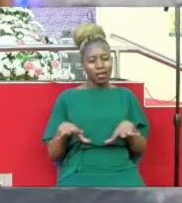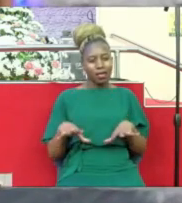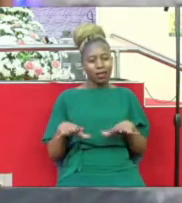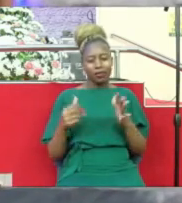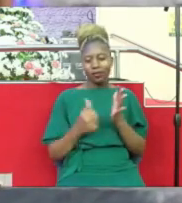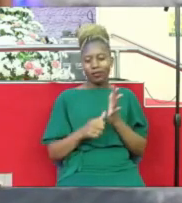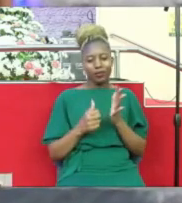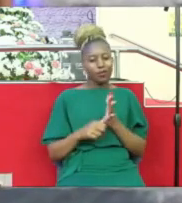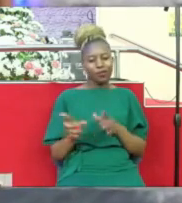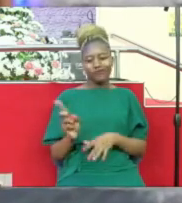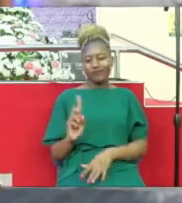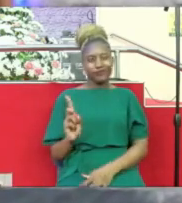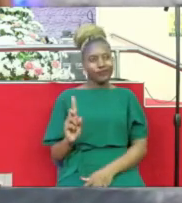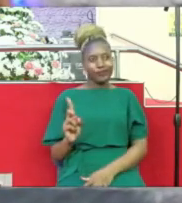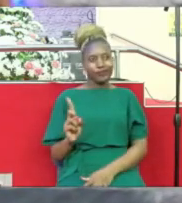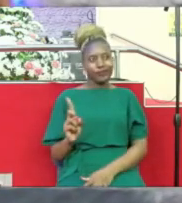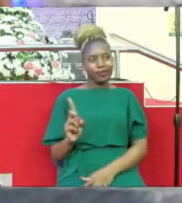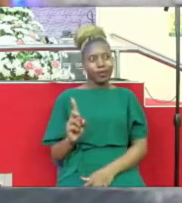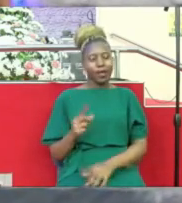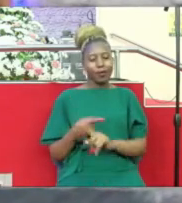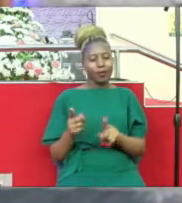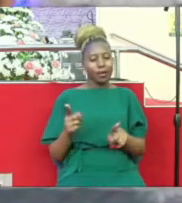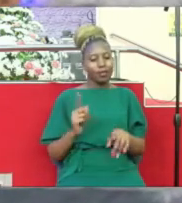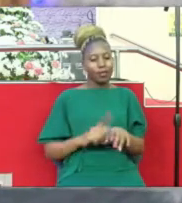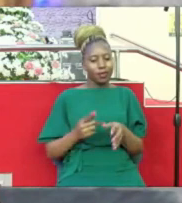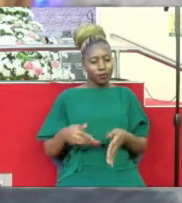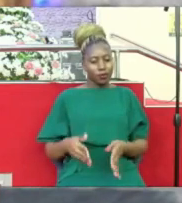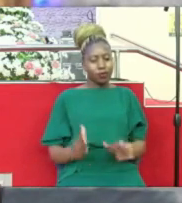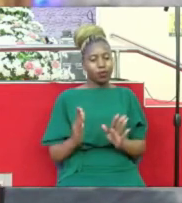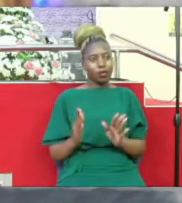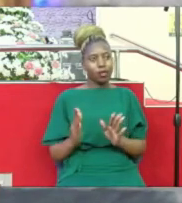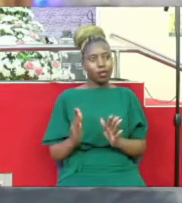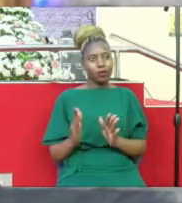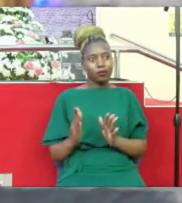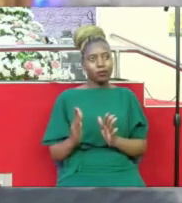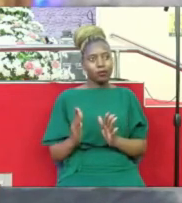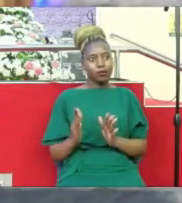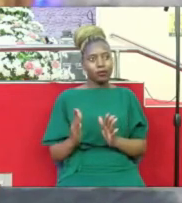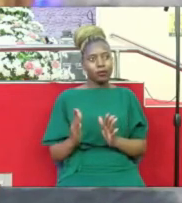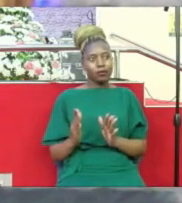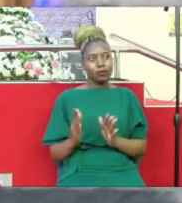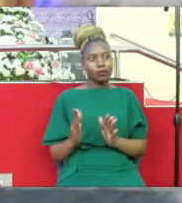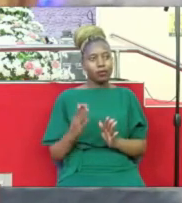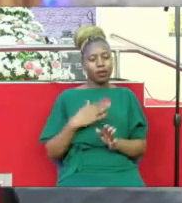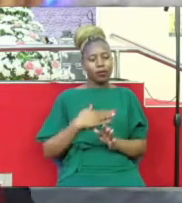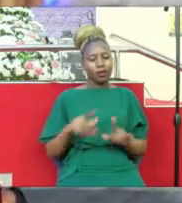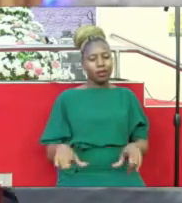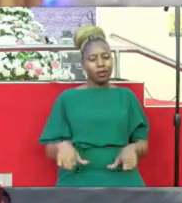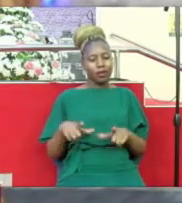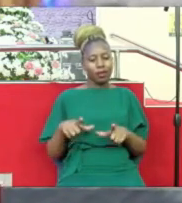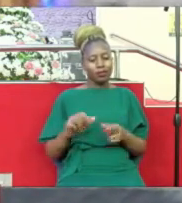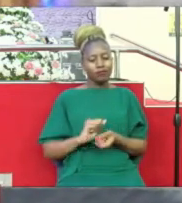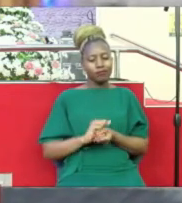kitu kilionekana kibaya. When he was born, lakini alipozaliwa, life stood still.